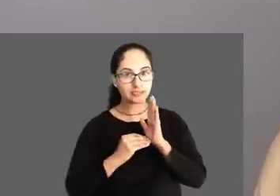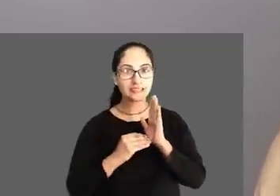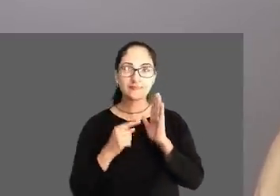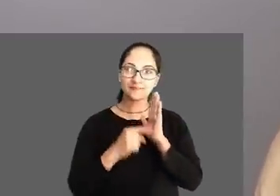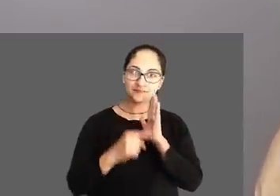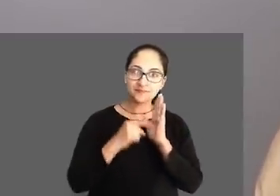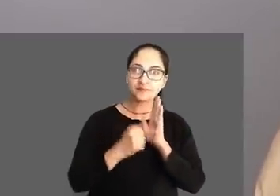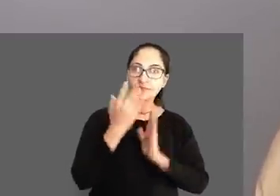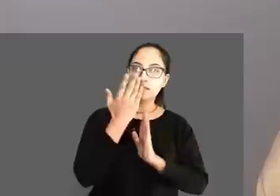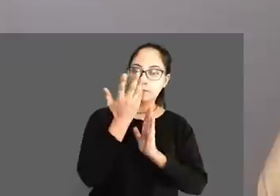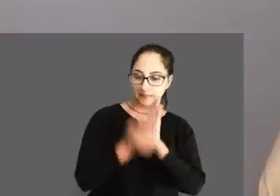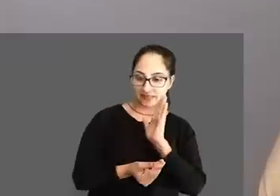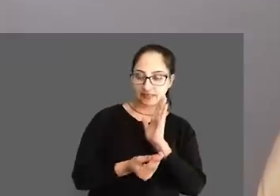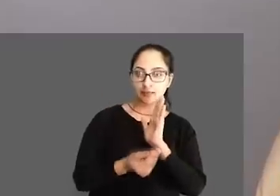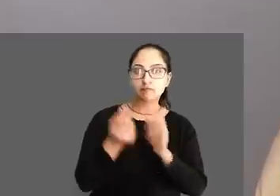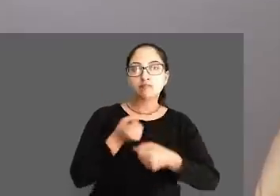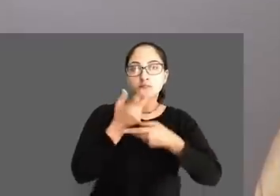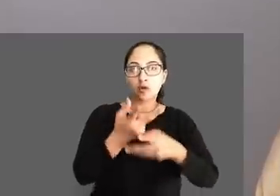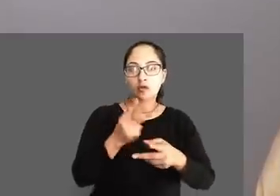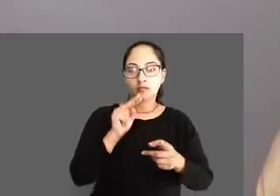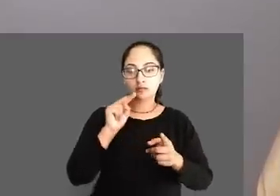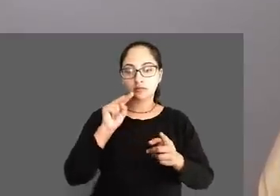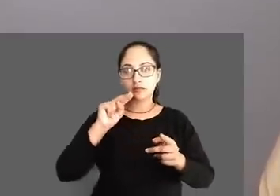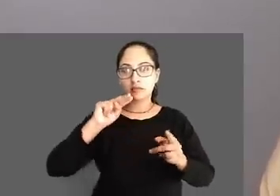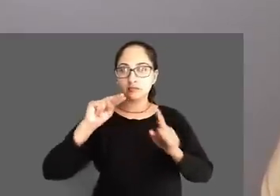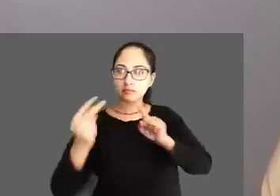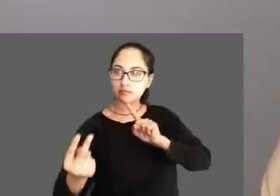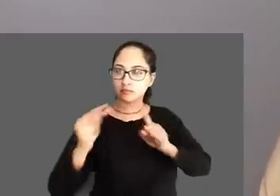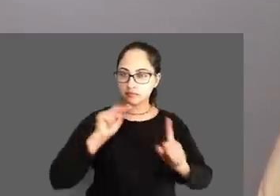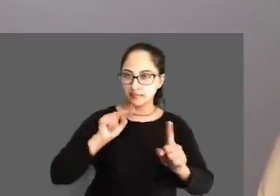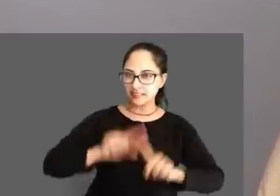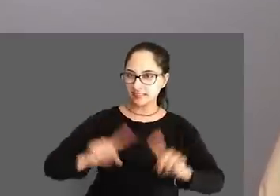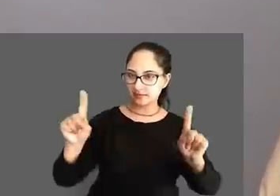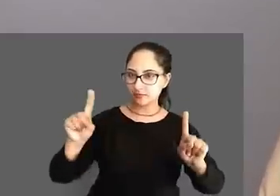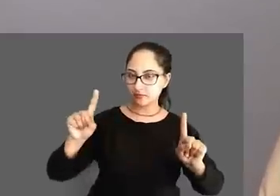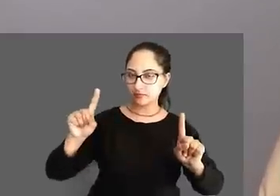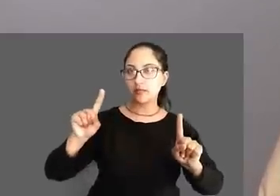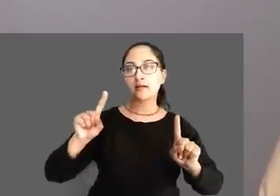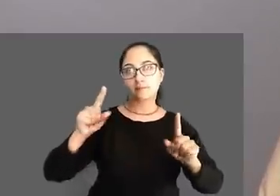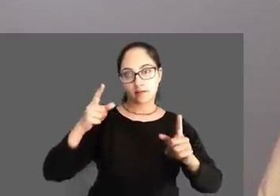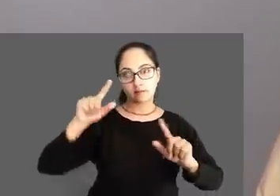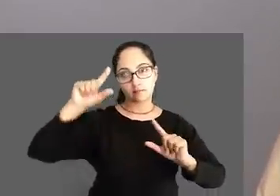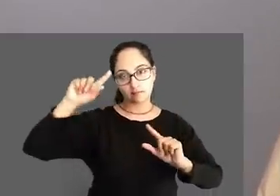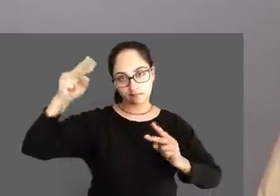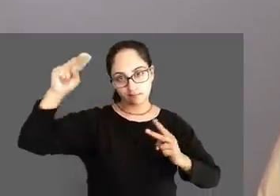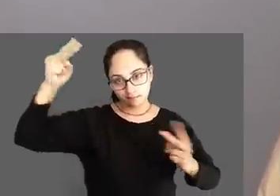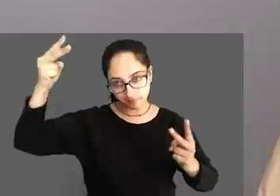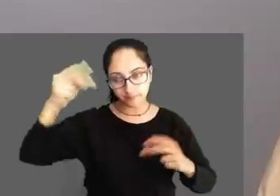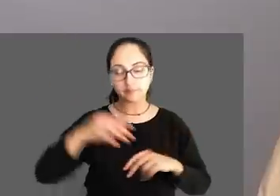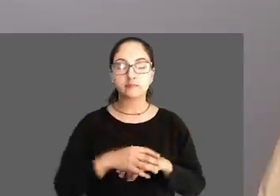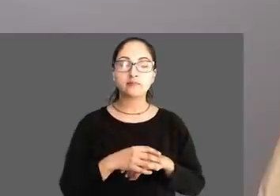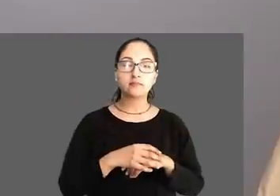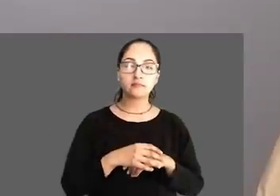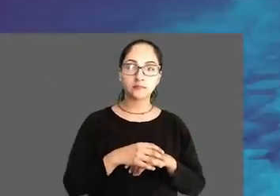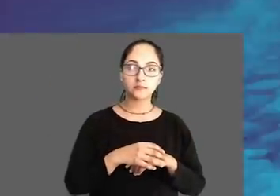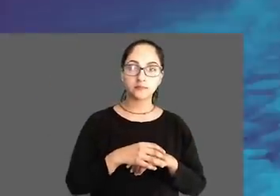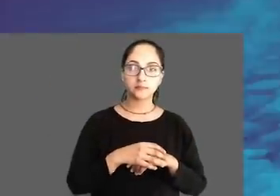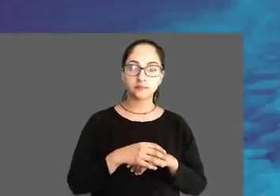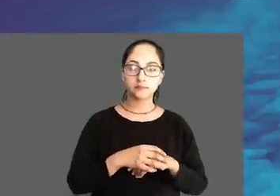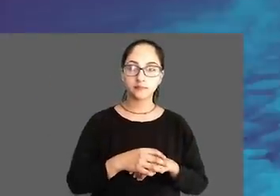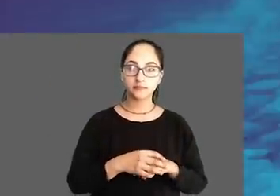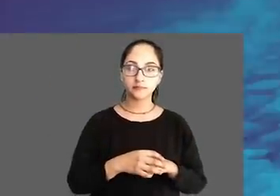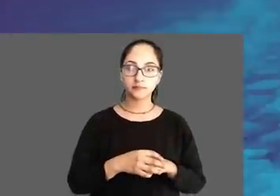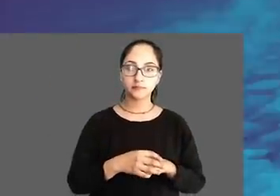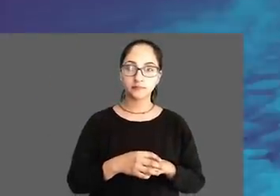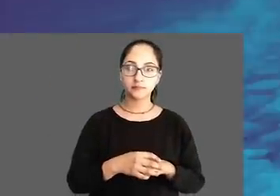have been part of creating information and sharing knowledge and building capacity globally,